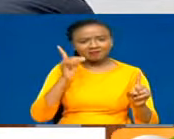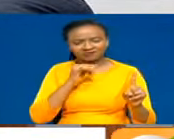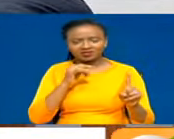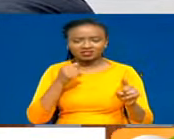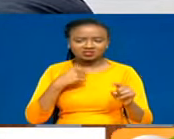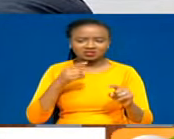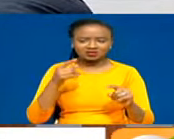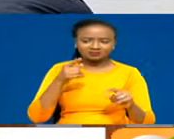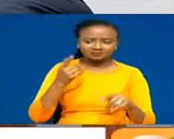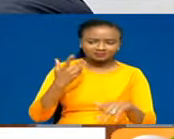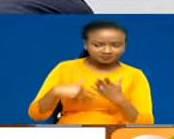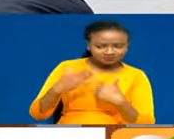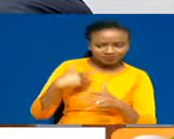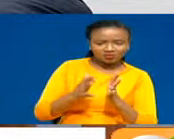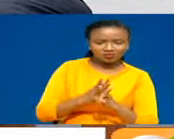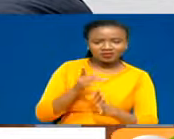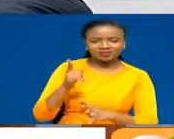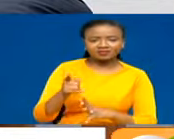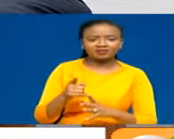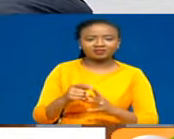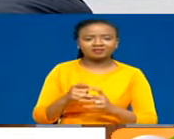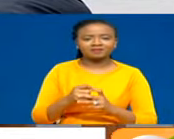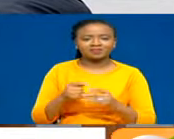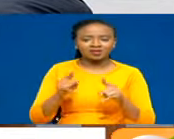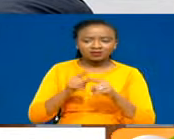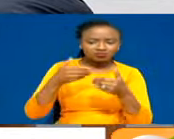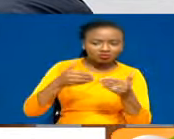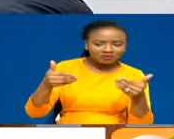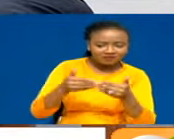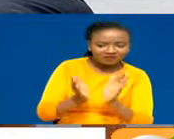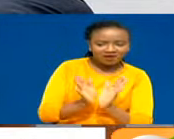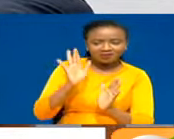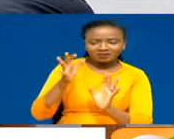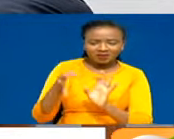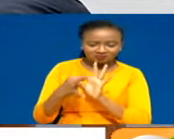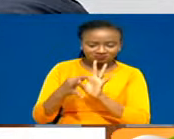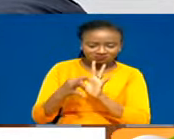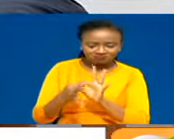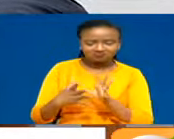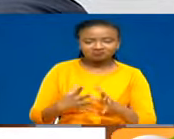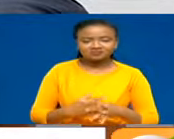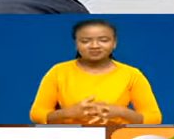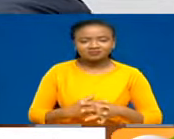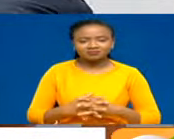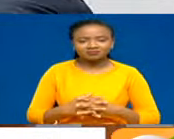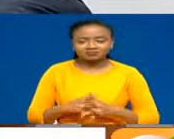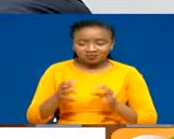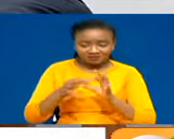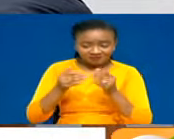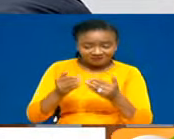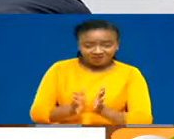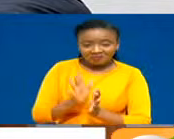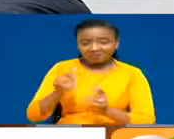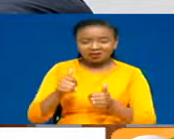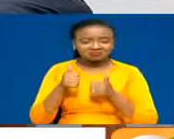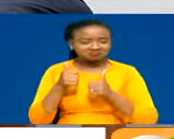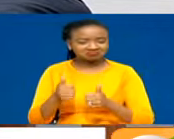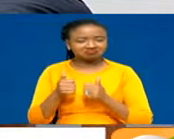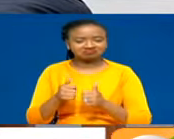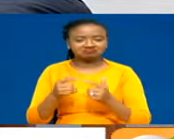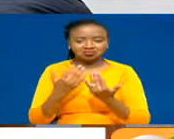honor to be close to Giannis and close to his family. He incredible family, incredible